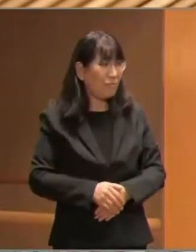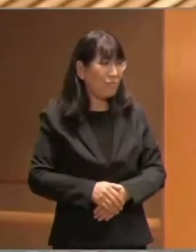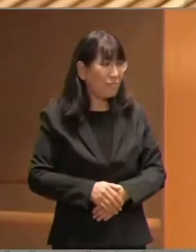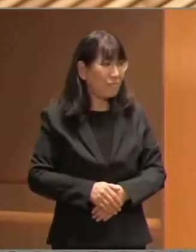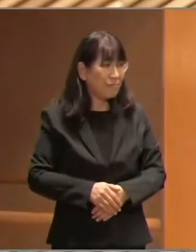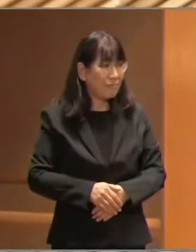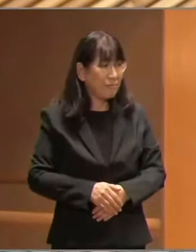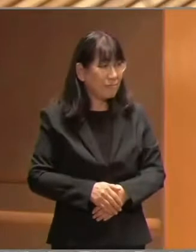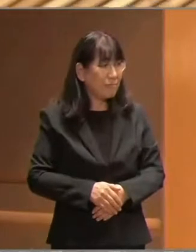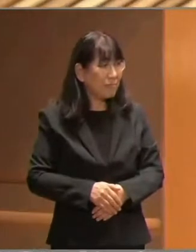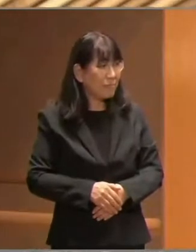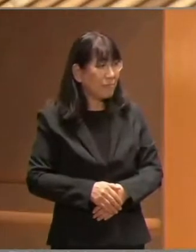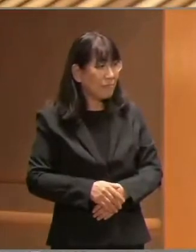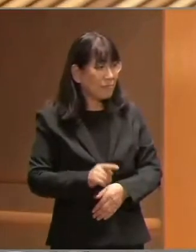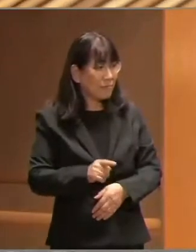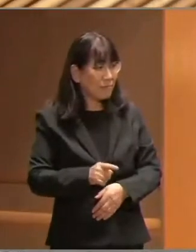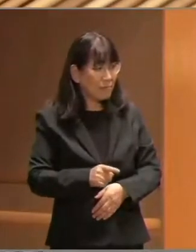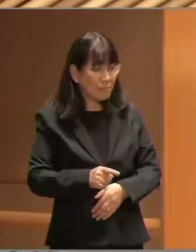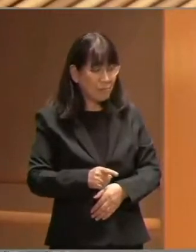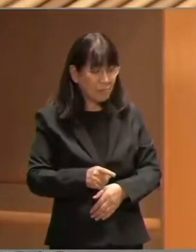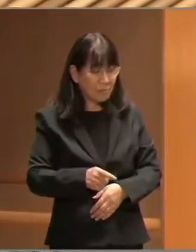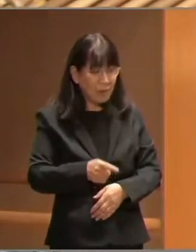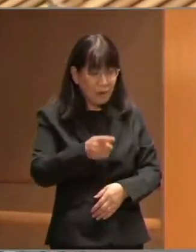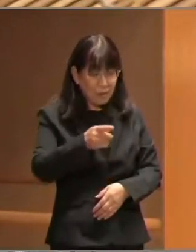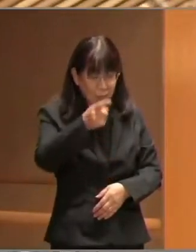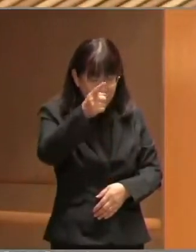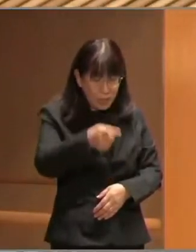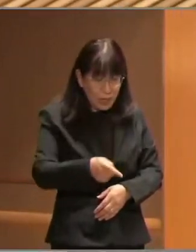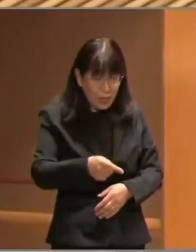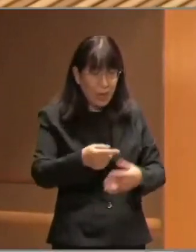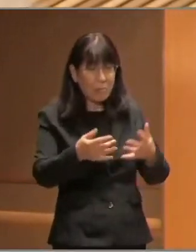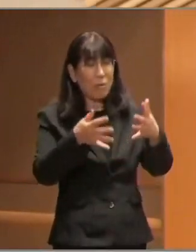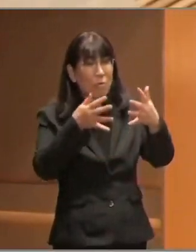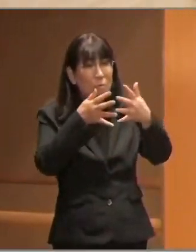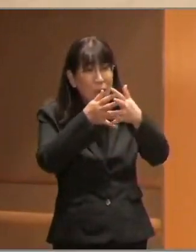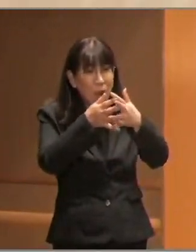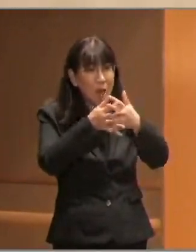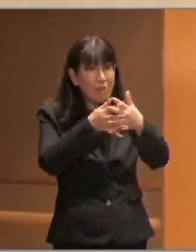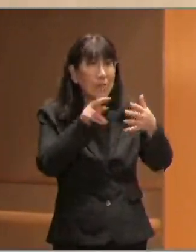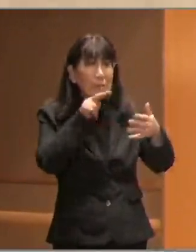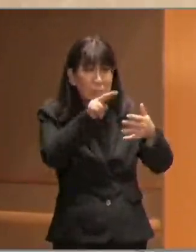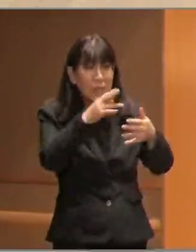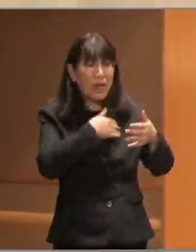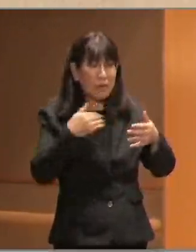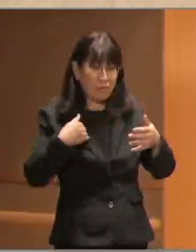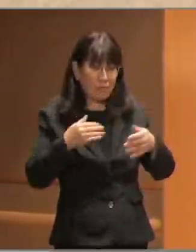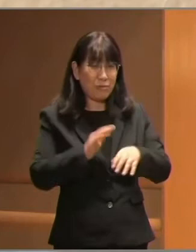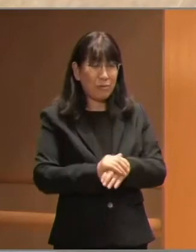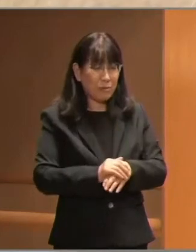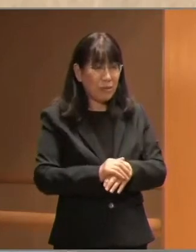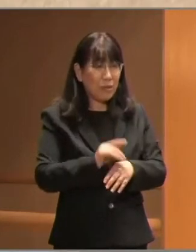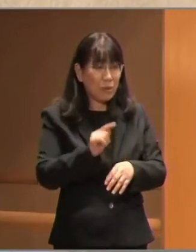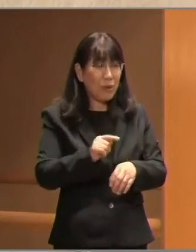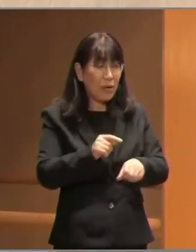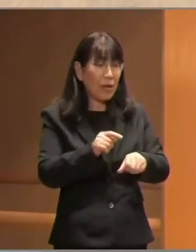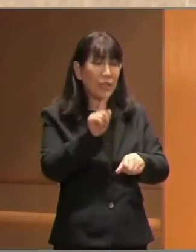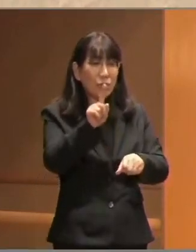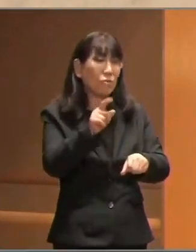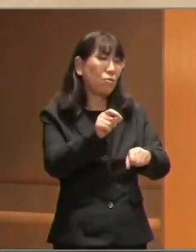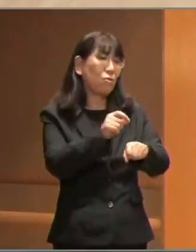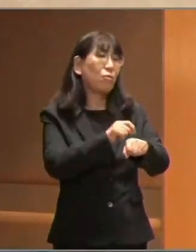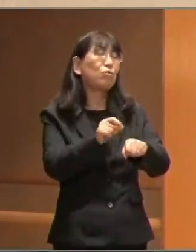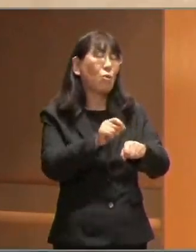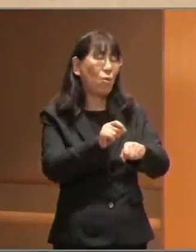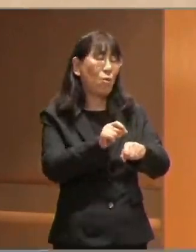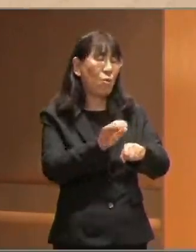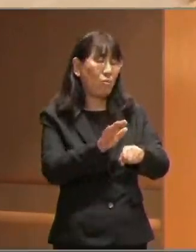a thin mark of the lines from the screen. It's a see-through paper, but you get to see